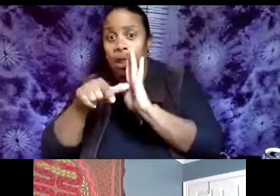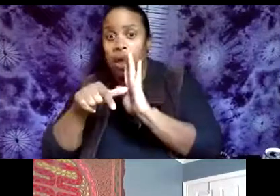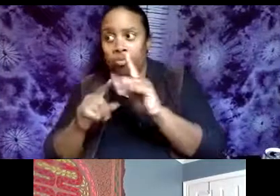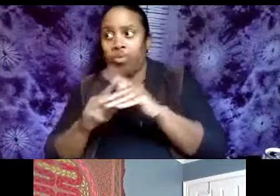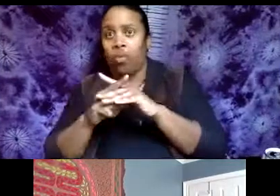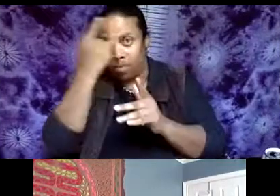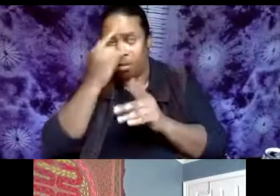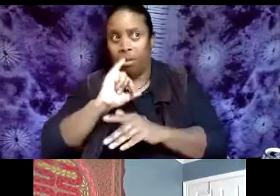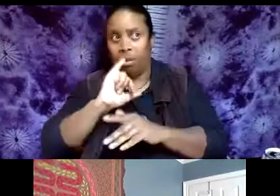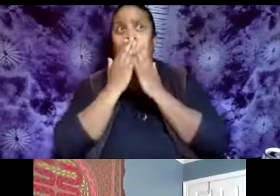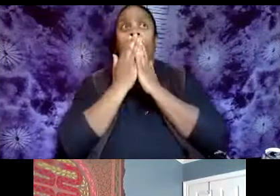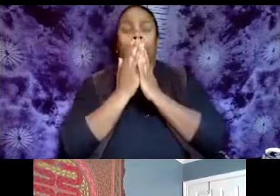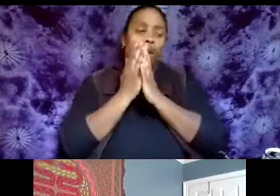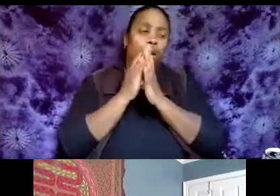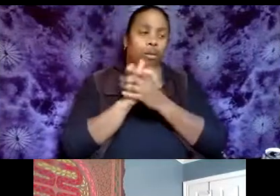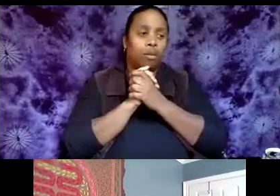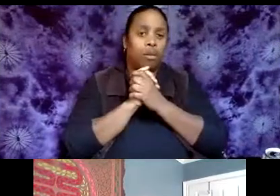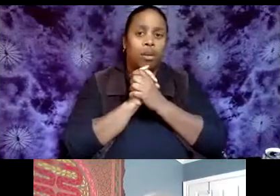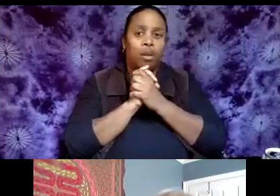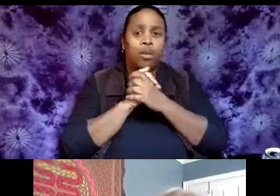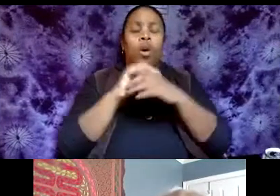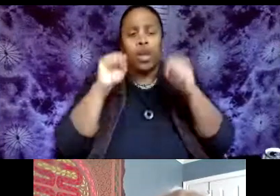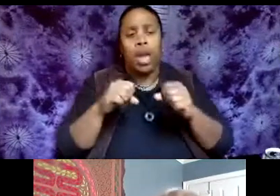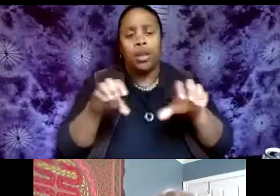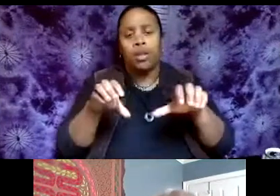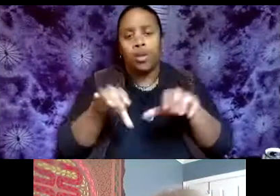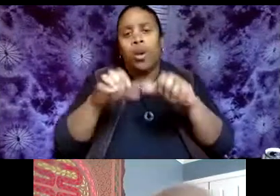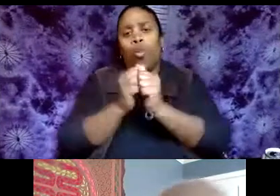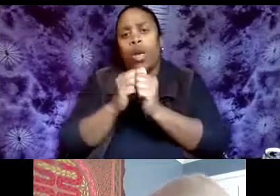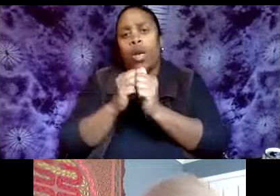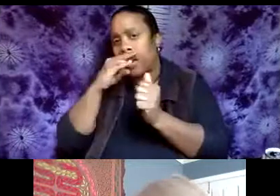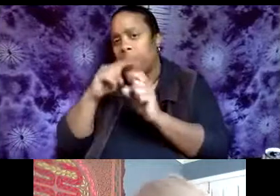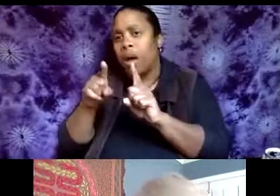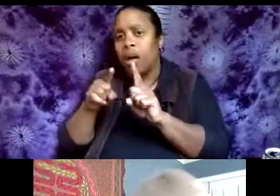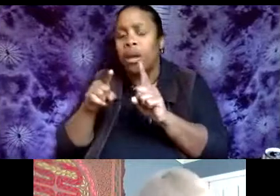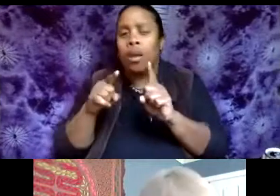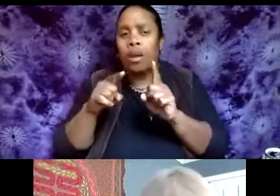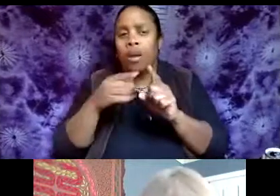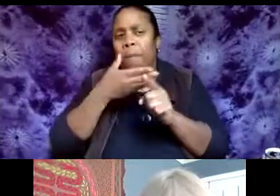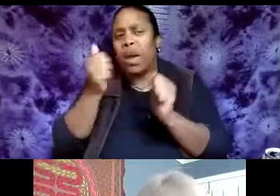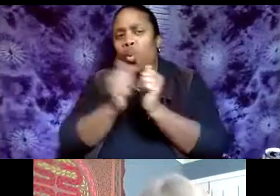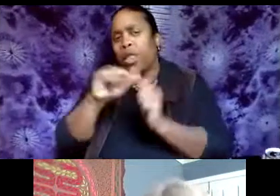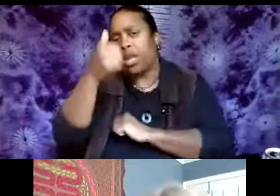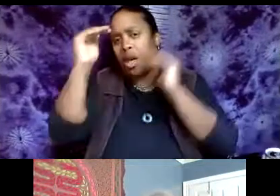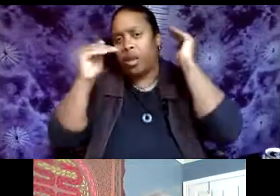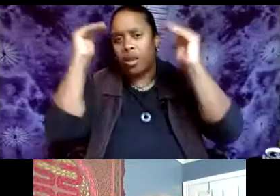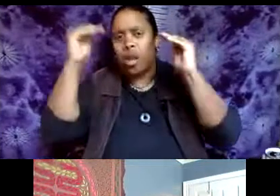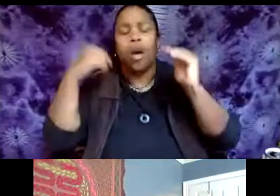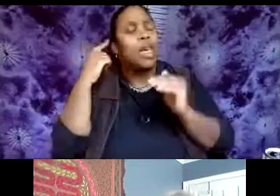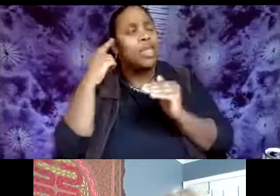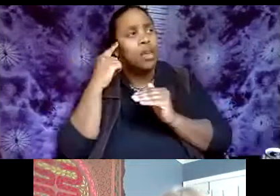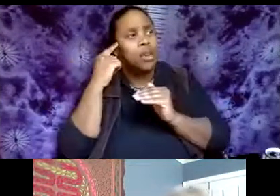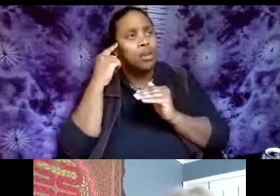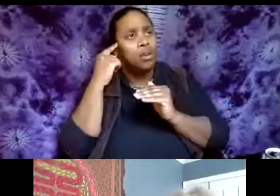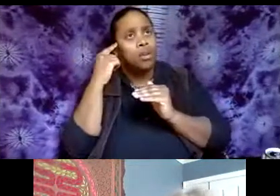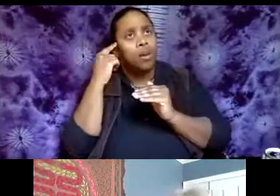now, you could do this with a child, but it's better if you do it with another adult. Just do things like ask some, if you're willing, like choose something like, and set it up with the other